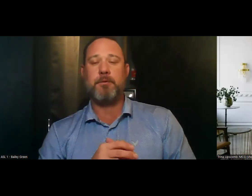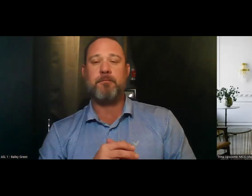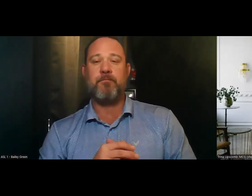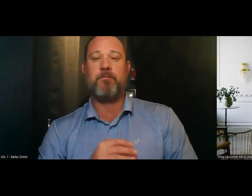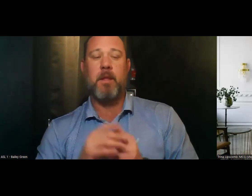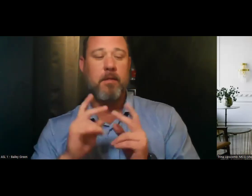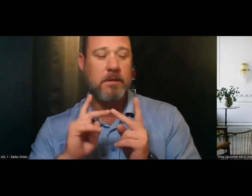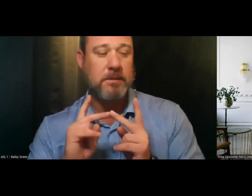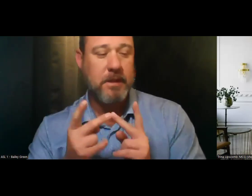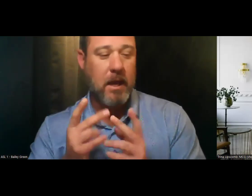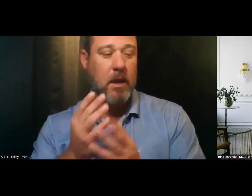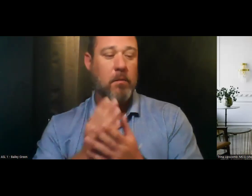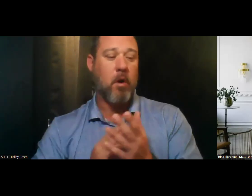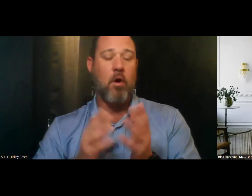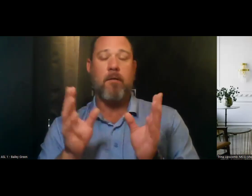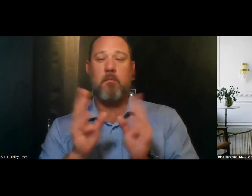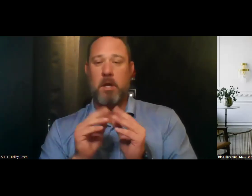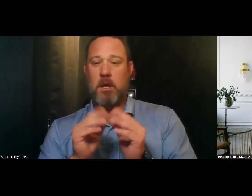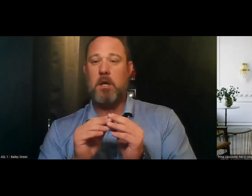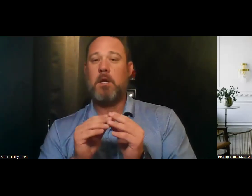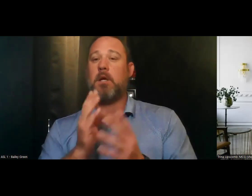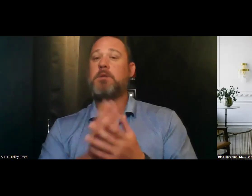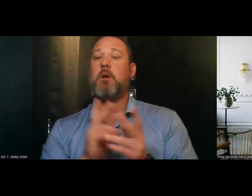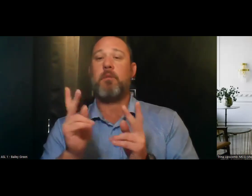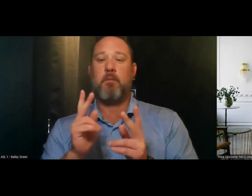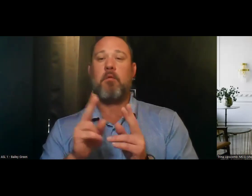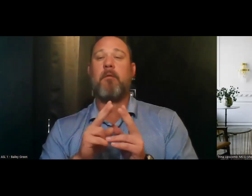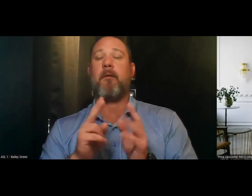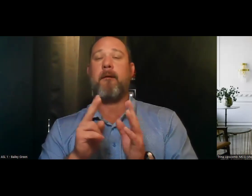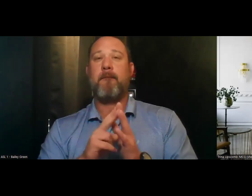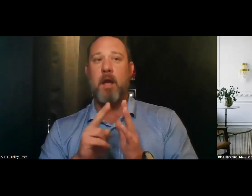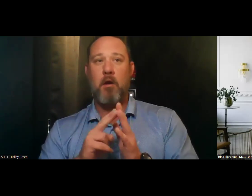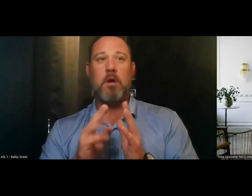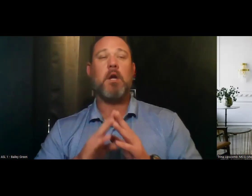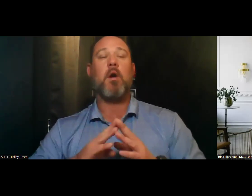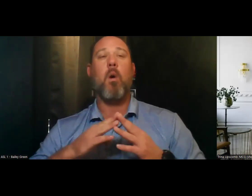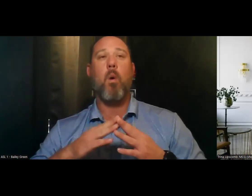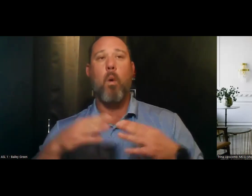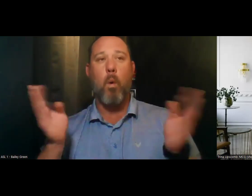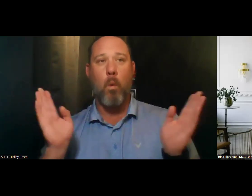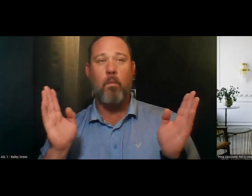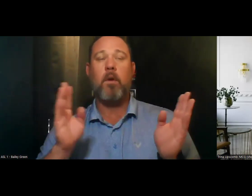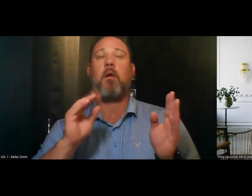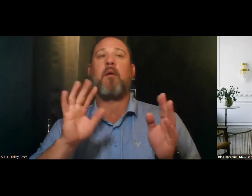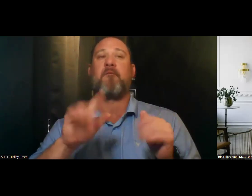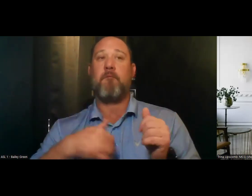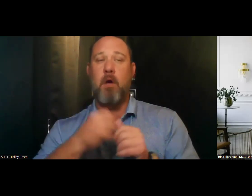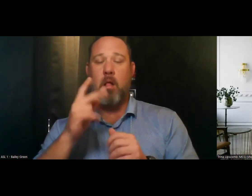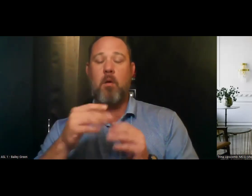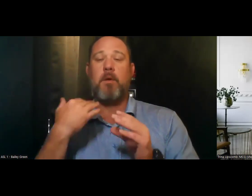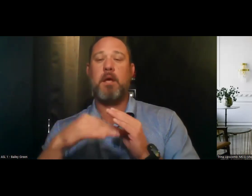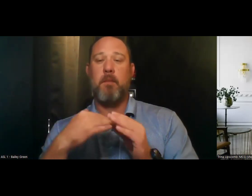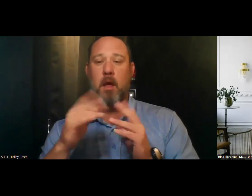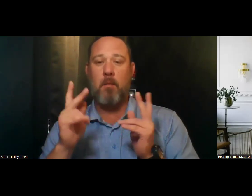second half of the meeting, there was some people got very vulnerable and open, and there were some follow-up emails where there were